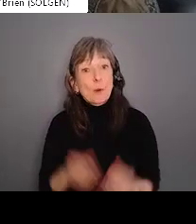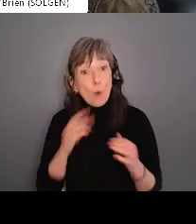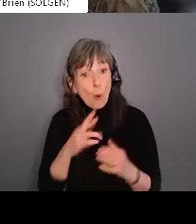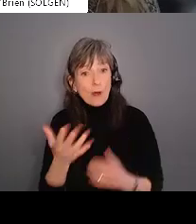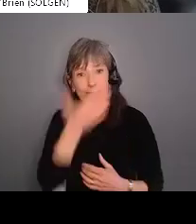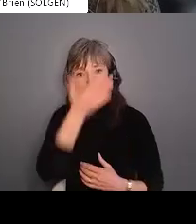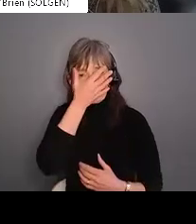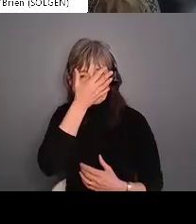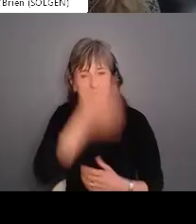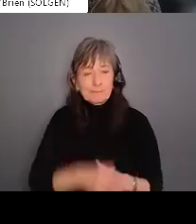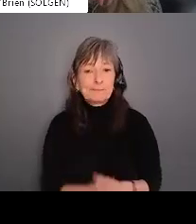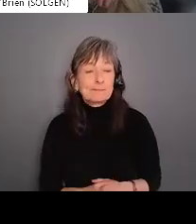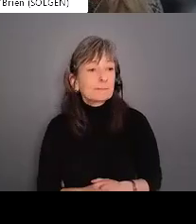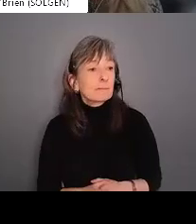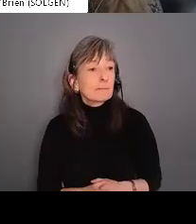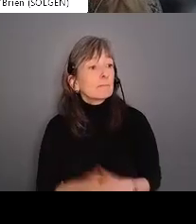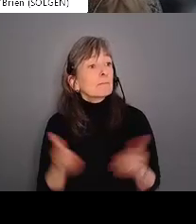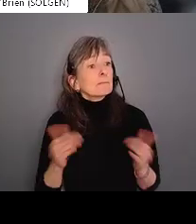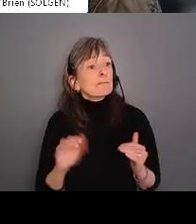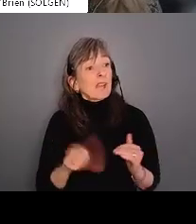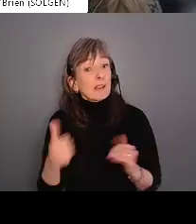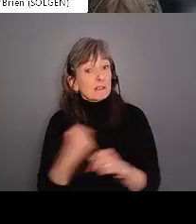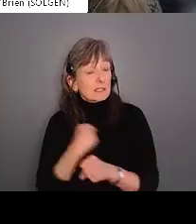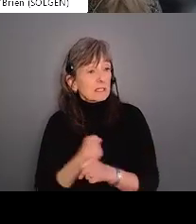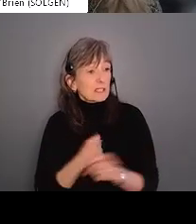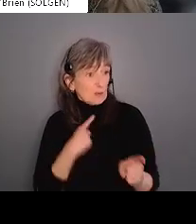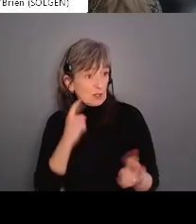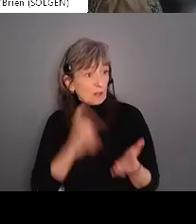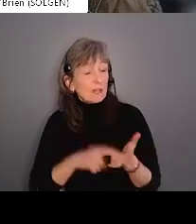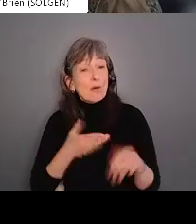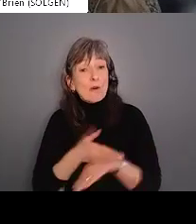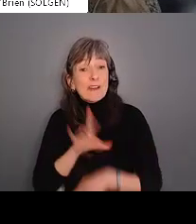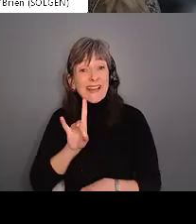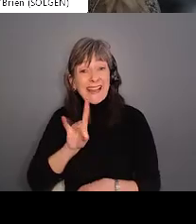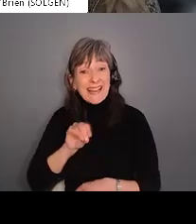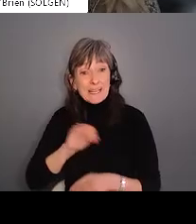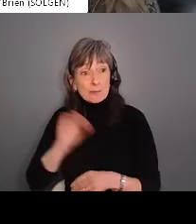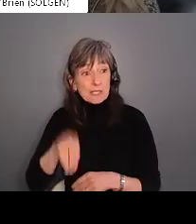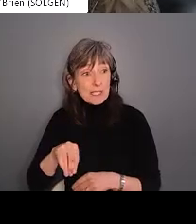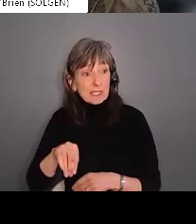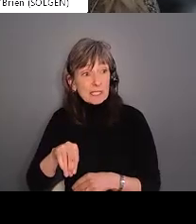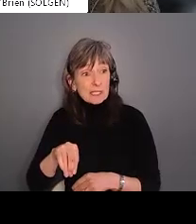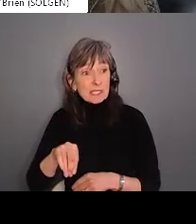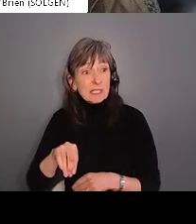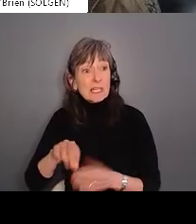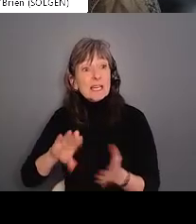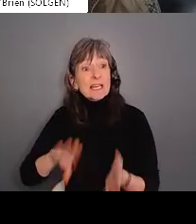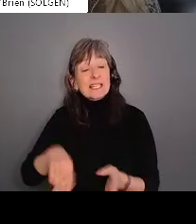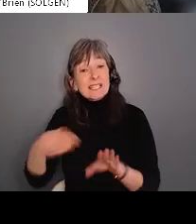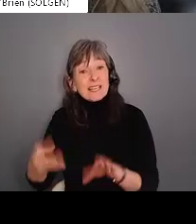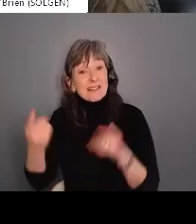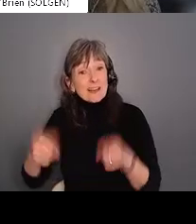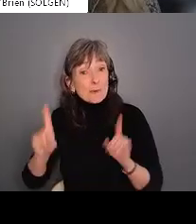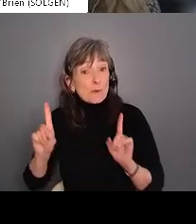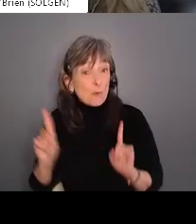is that over 80% of the cases reviewed by the DVDRC, the deaths actually occurred at